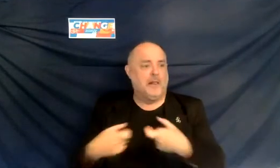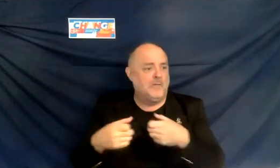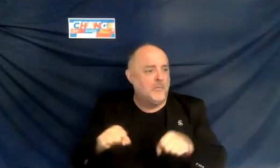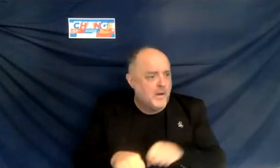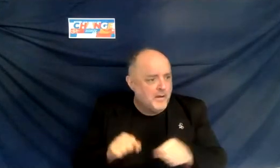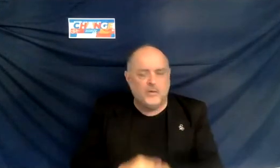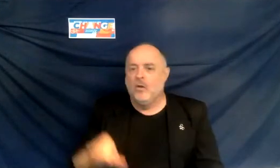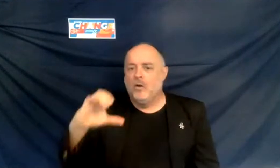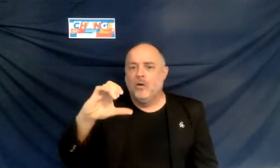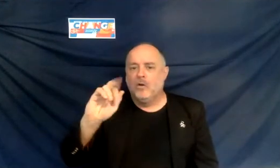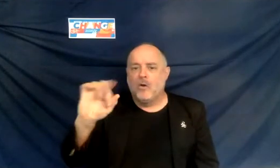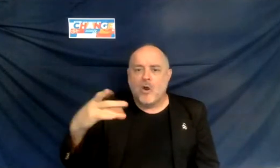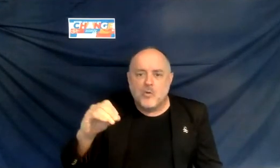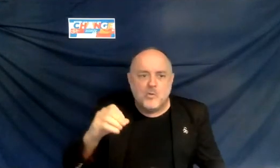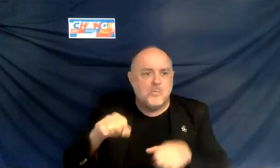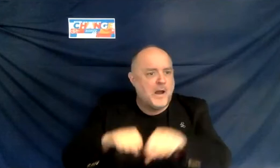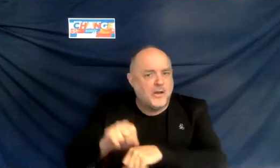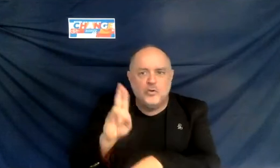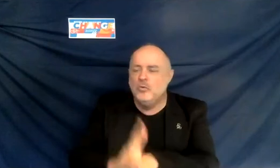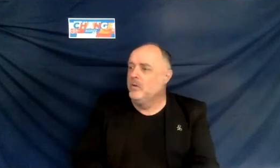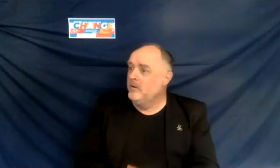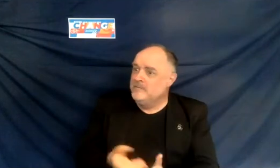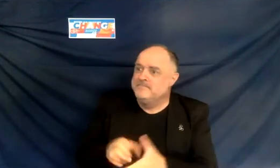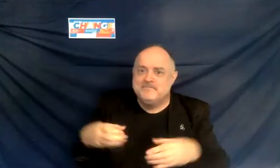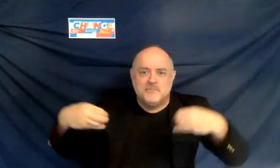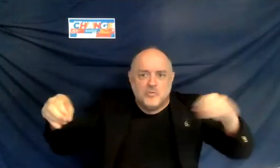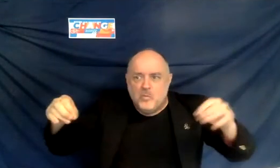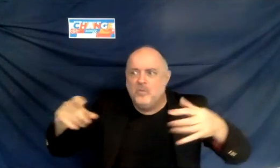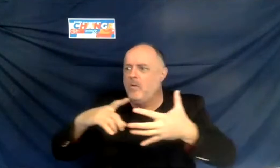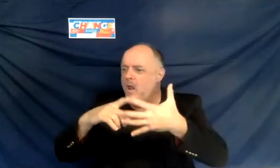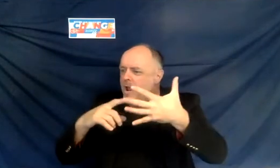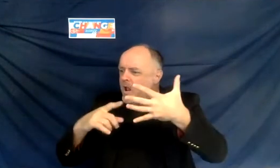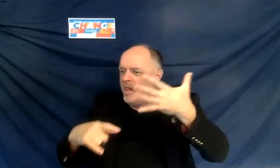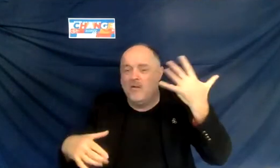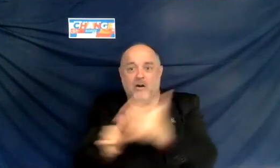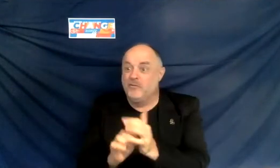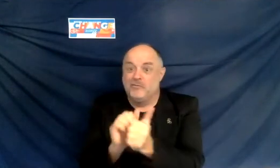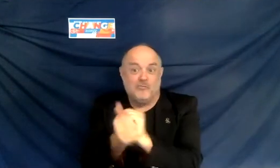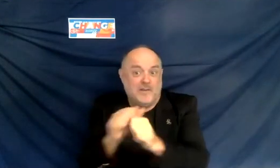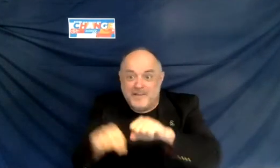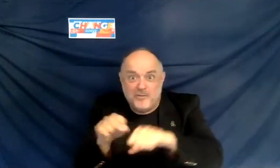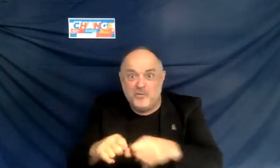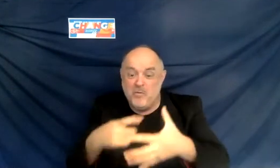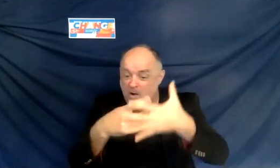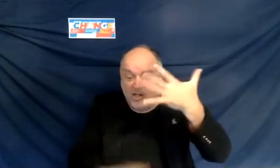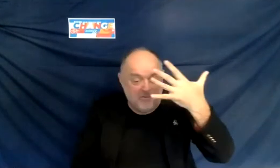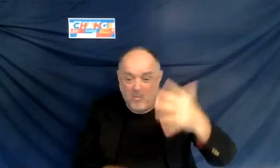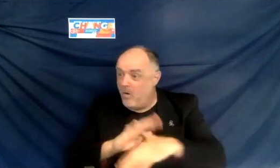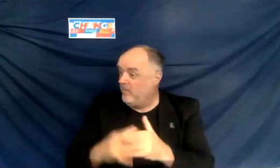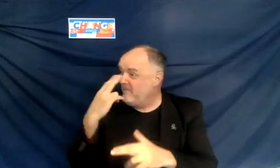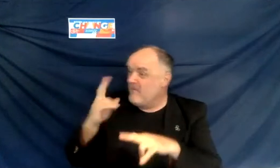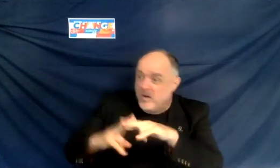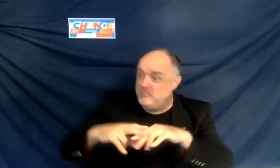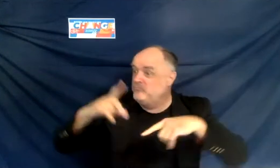cargo bikes that are delivering freight, and of course your carbon fiber racing cyclist that's out for a Saturday or